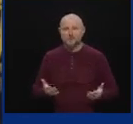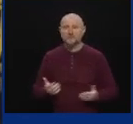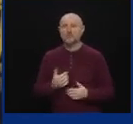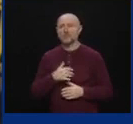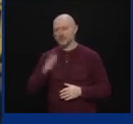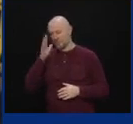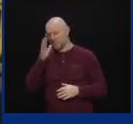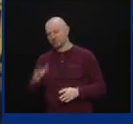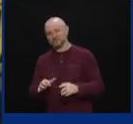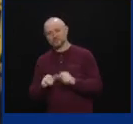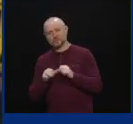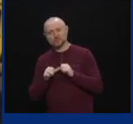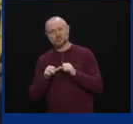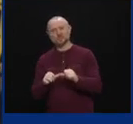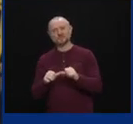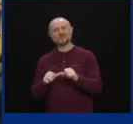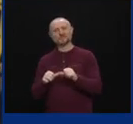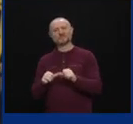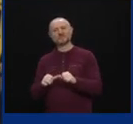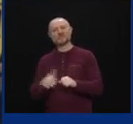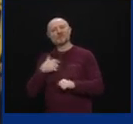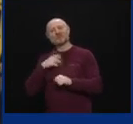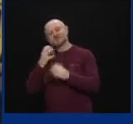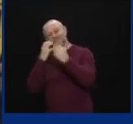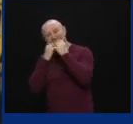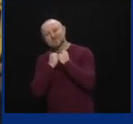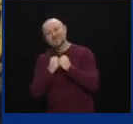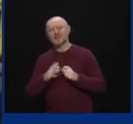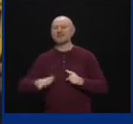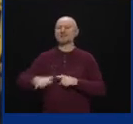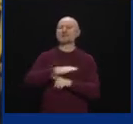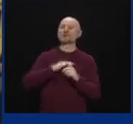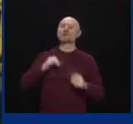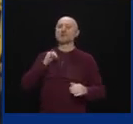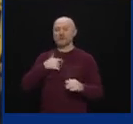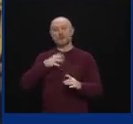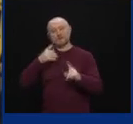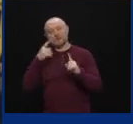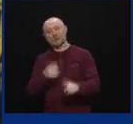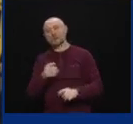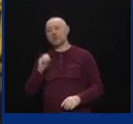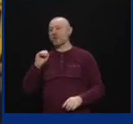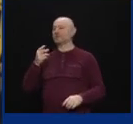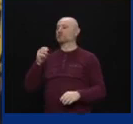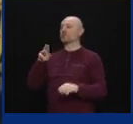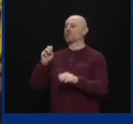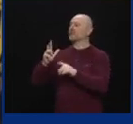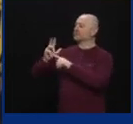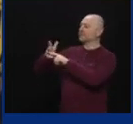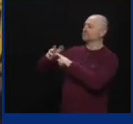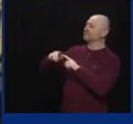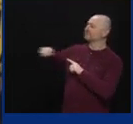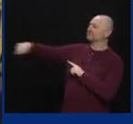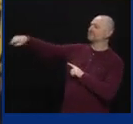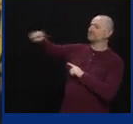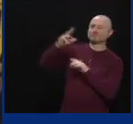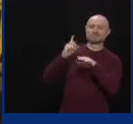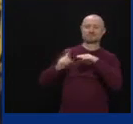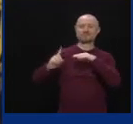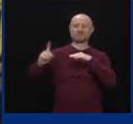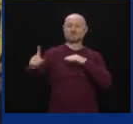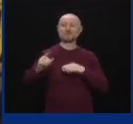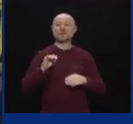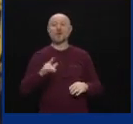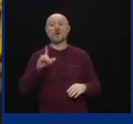Mother Nature throws away. And that's what we're looking for in the offshore wind projects that are going to be off the shore, off of the coast of Long